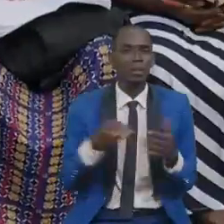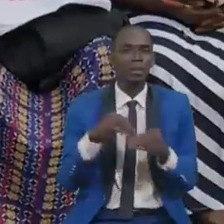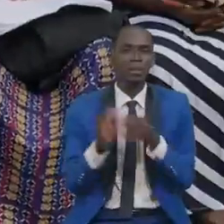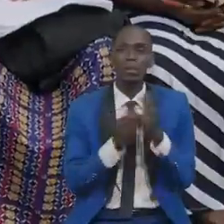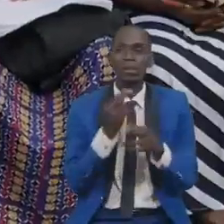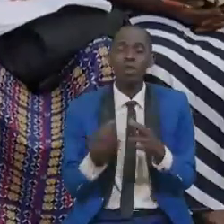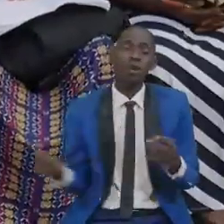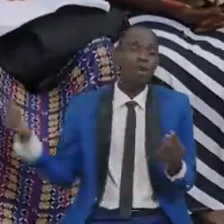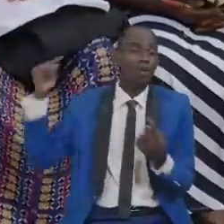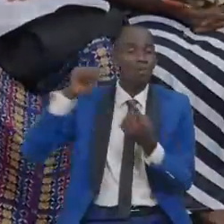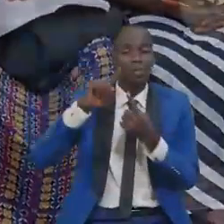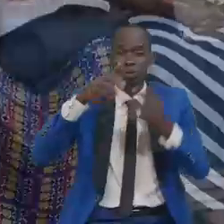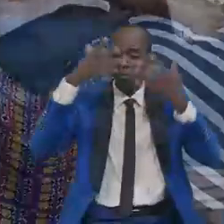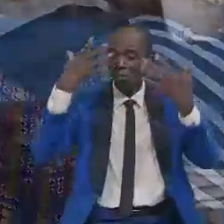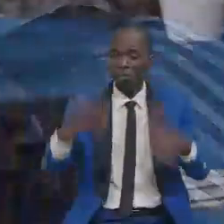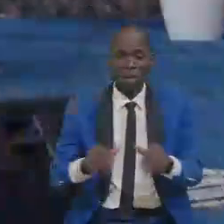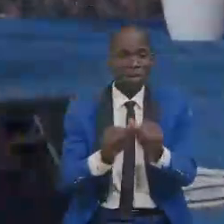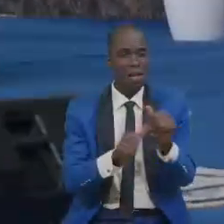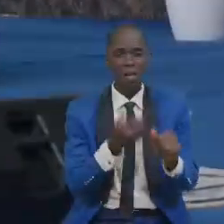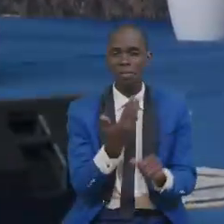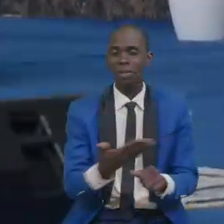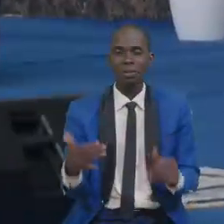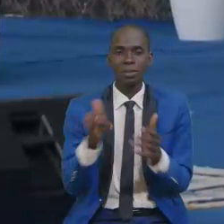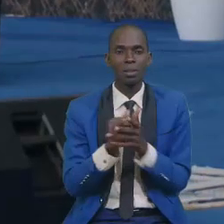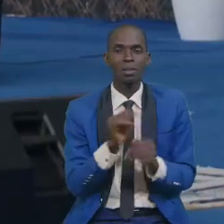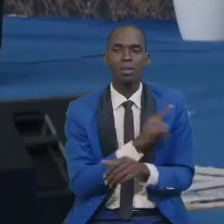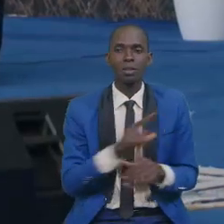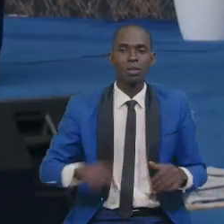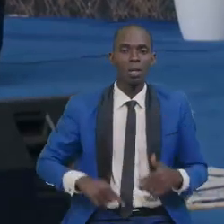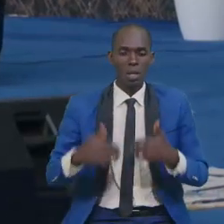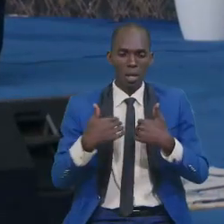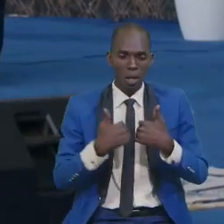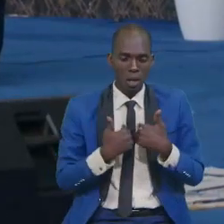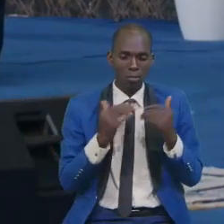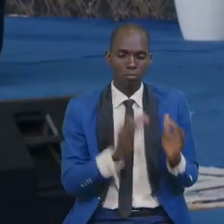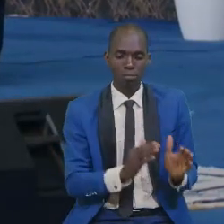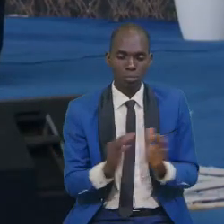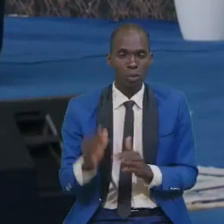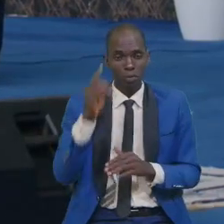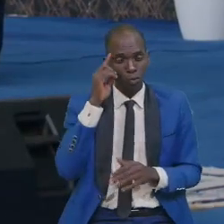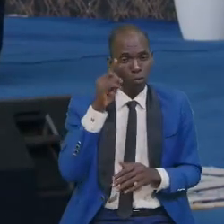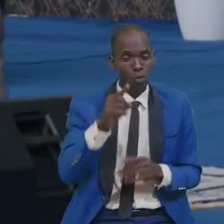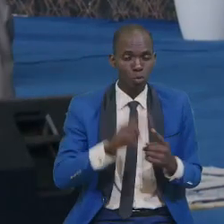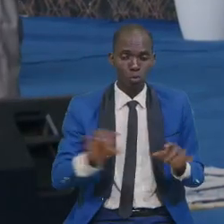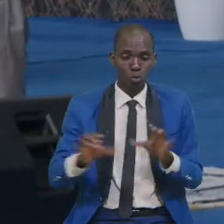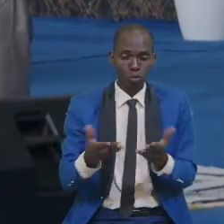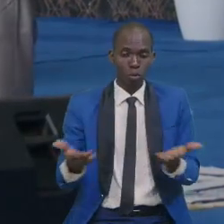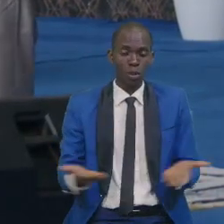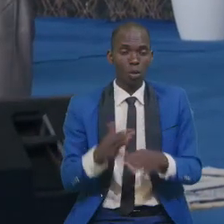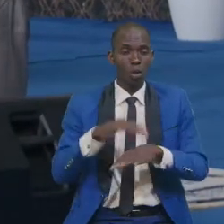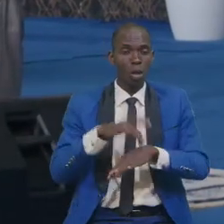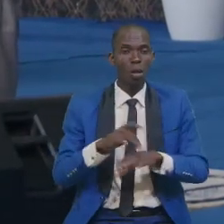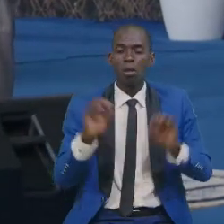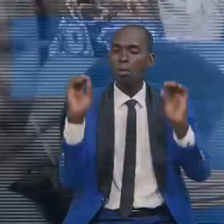you finish everything the Lord has said you will do on us nothing